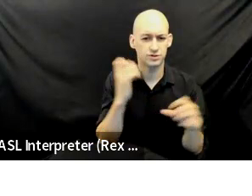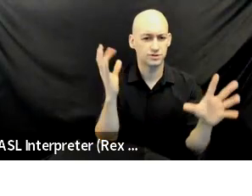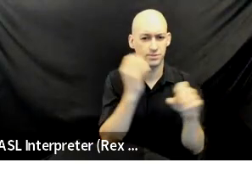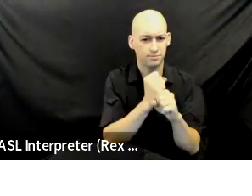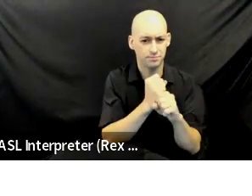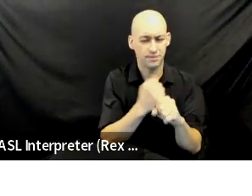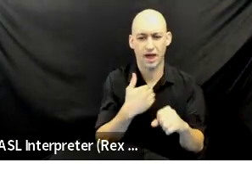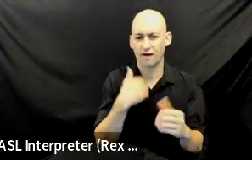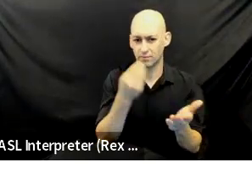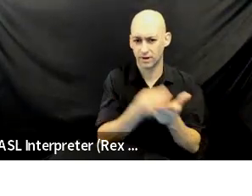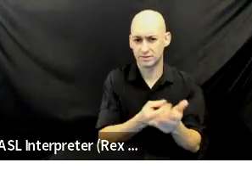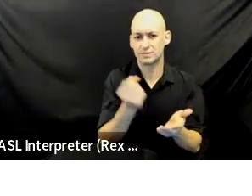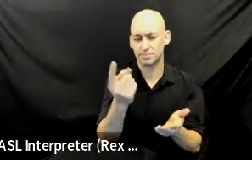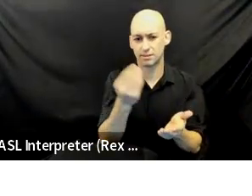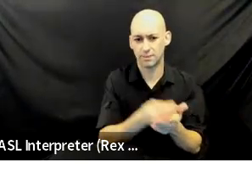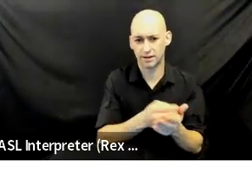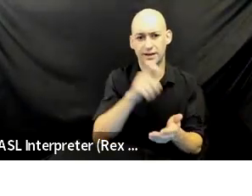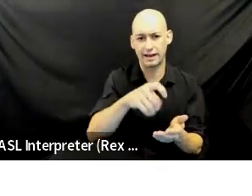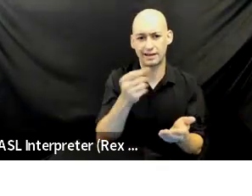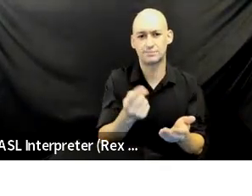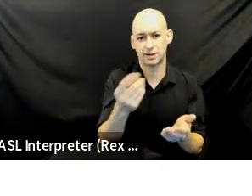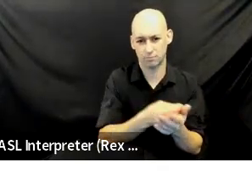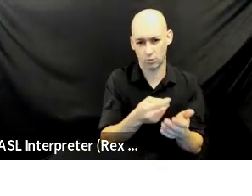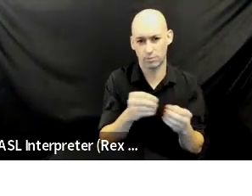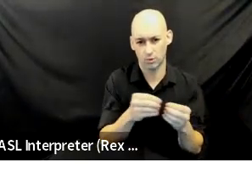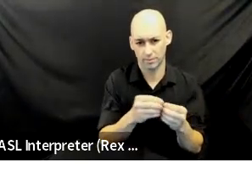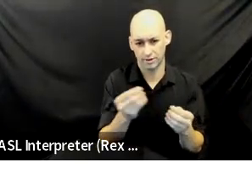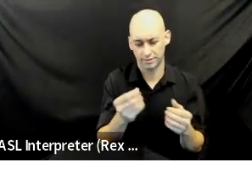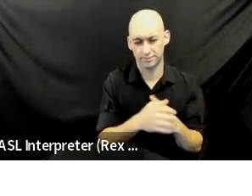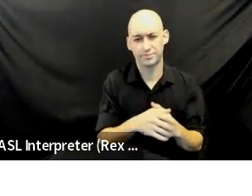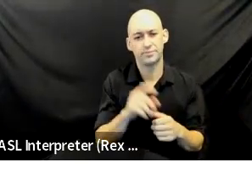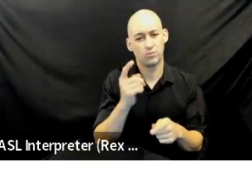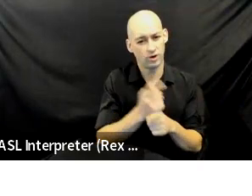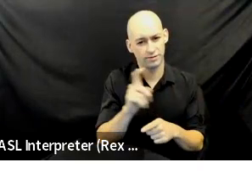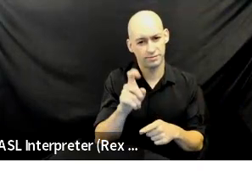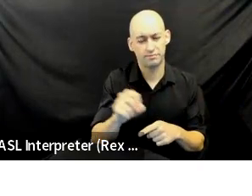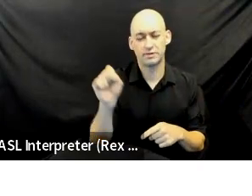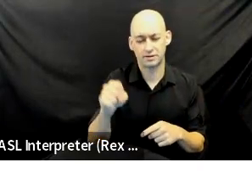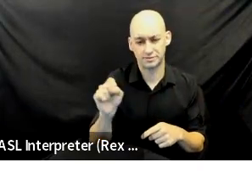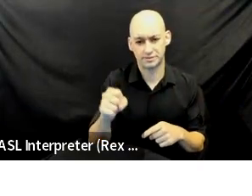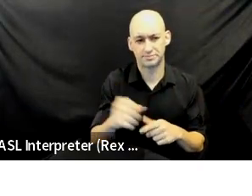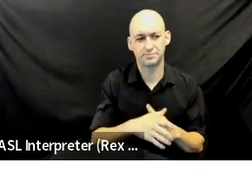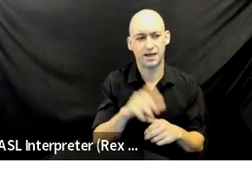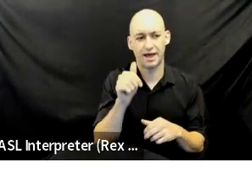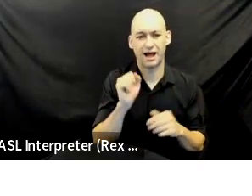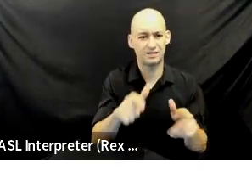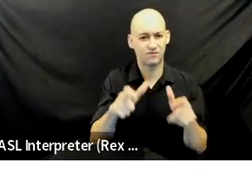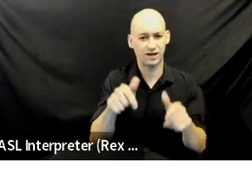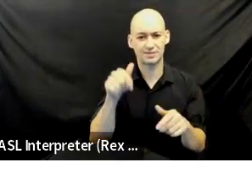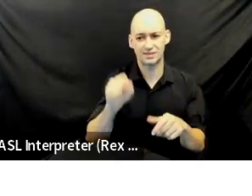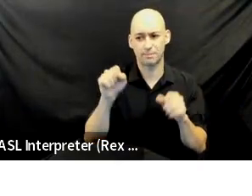we have money, we spent money, we need to spend more money, right? Yes. Okay. As quickly as possible.